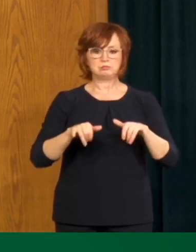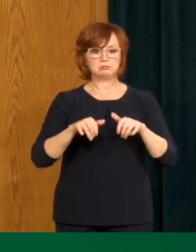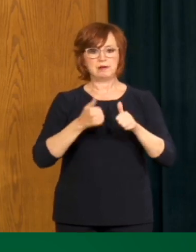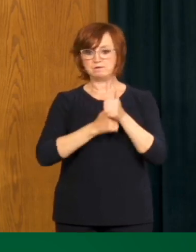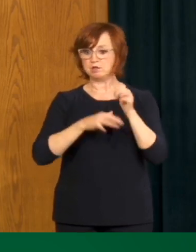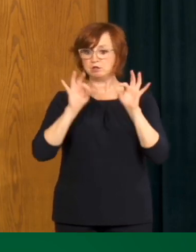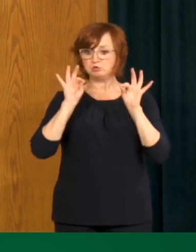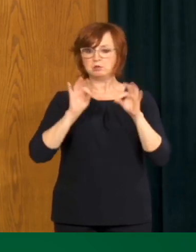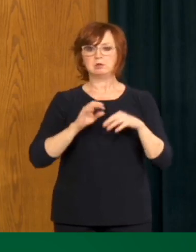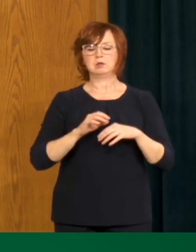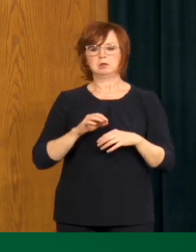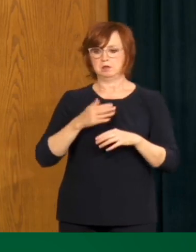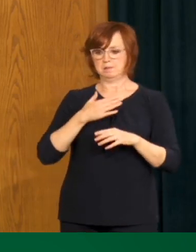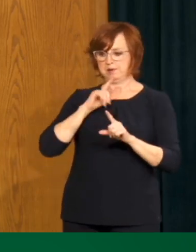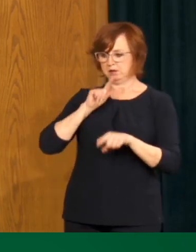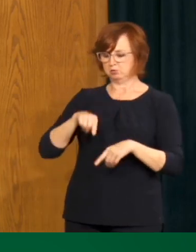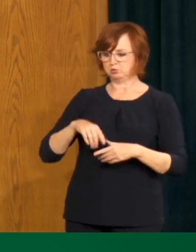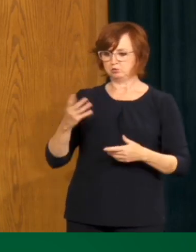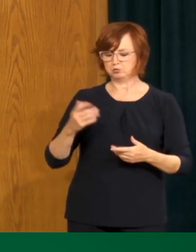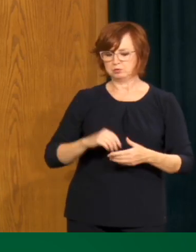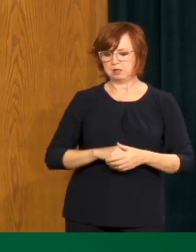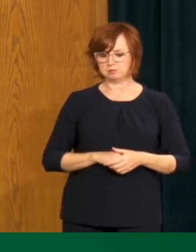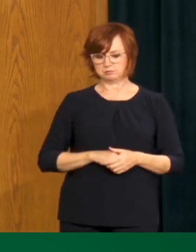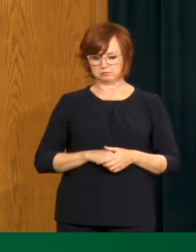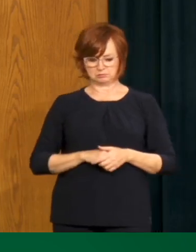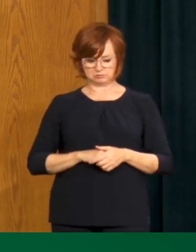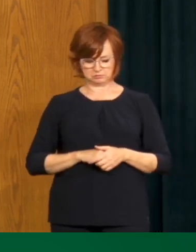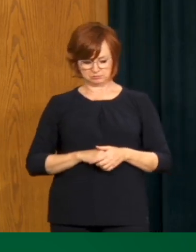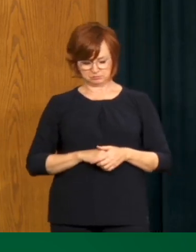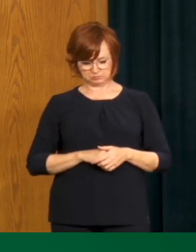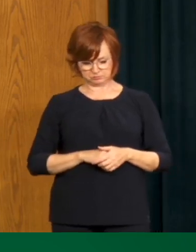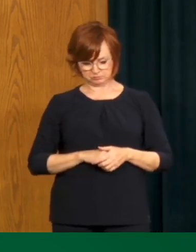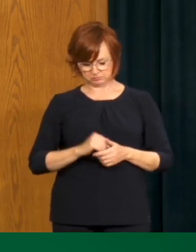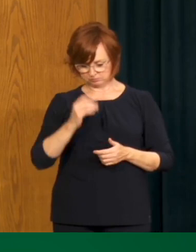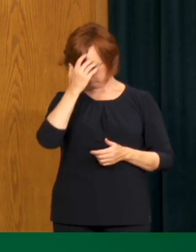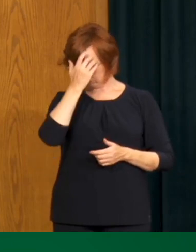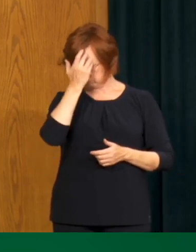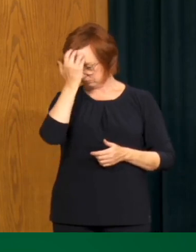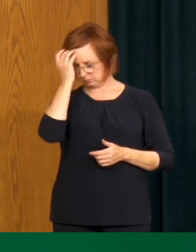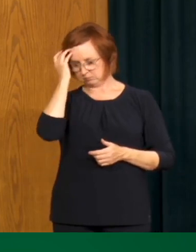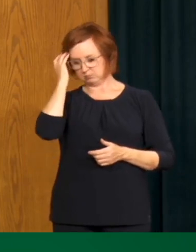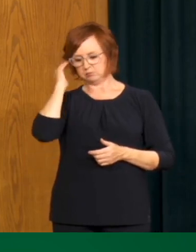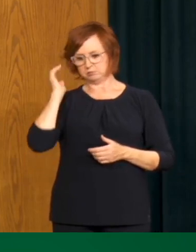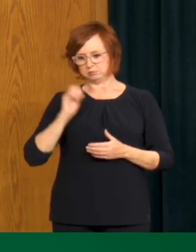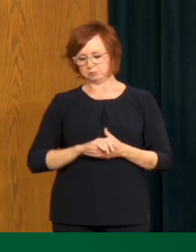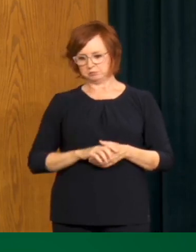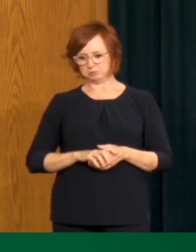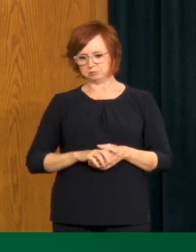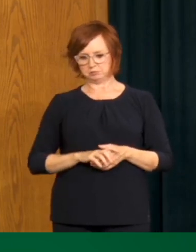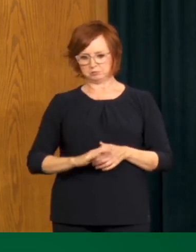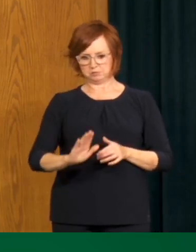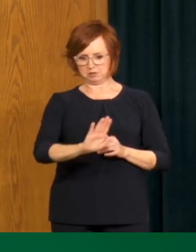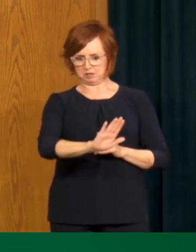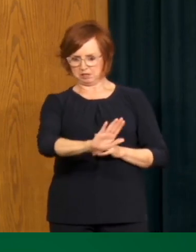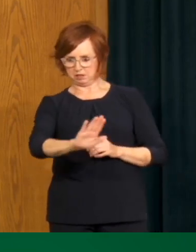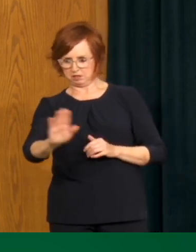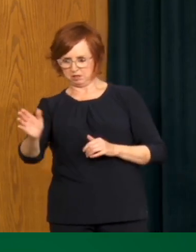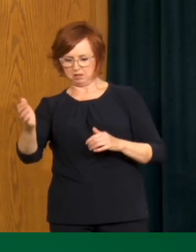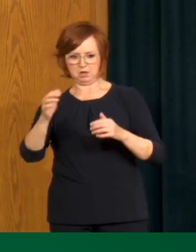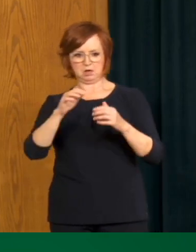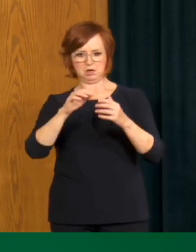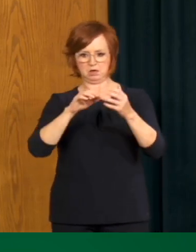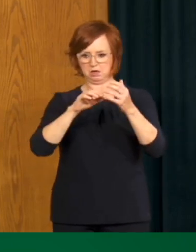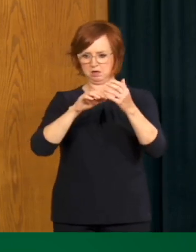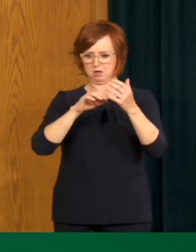a lot of these phases have had detailed guidelines developed. The guidelines have received feedback from people who would be engaged in